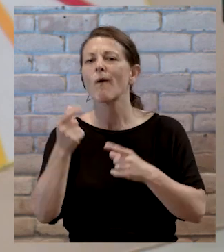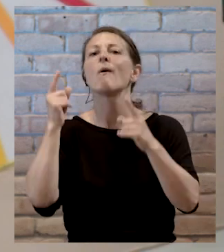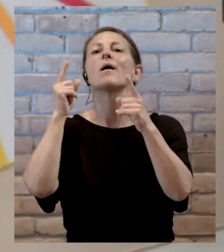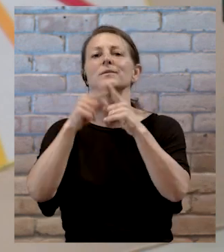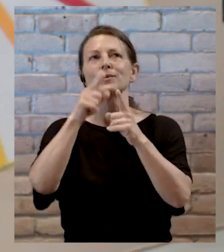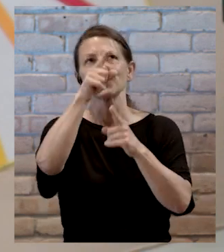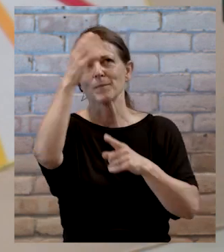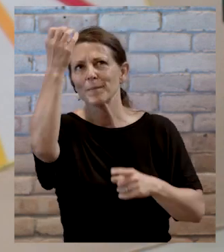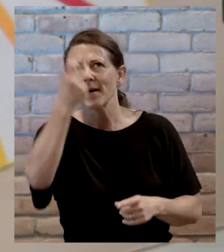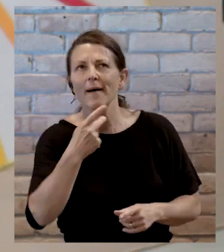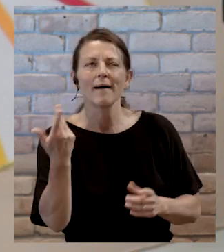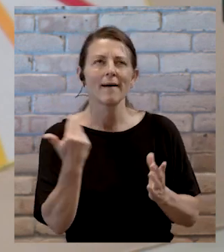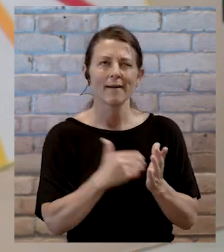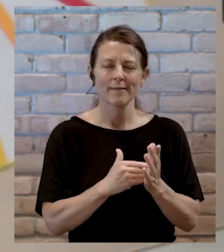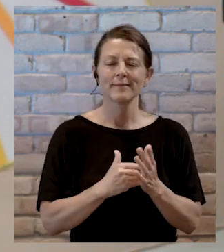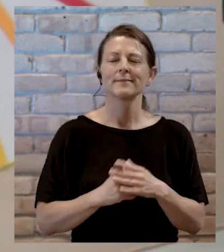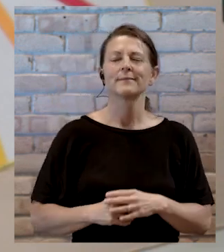again.